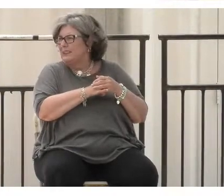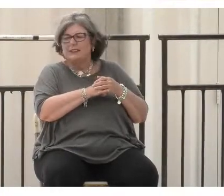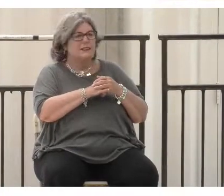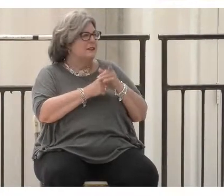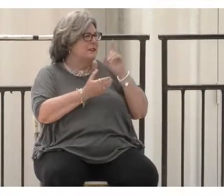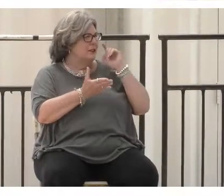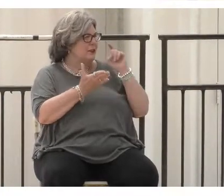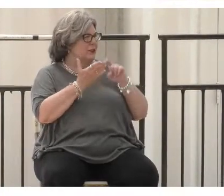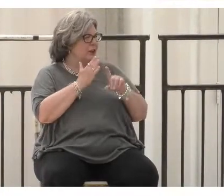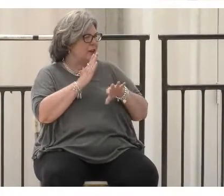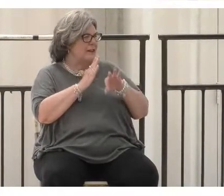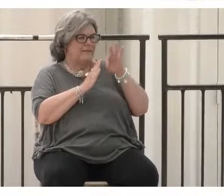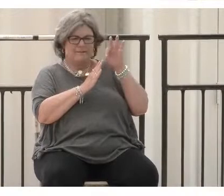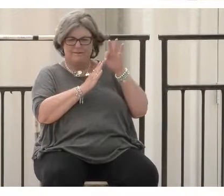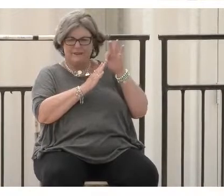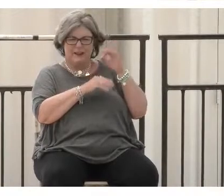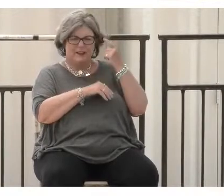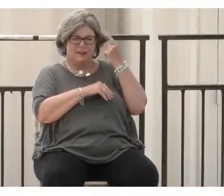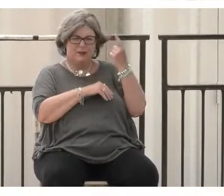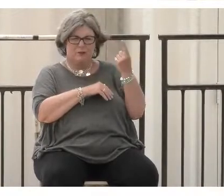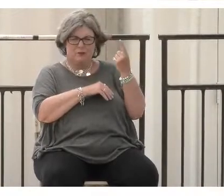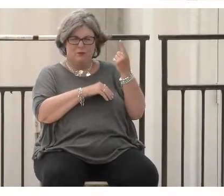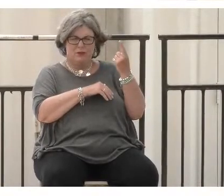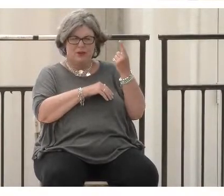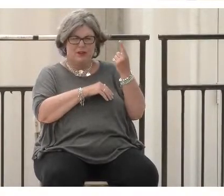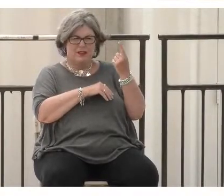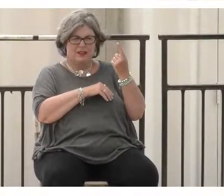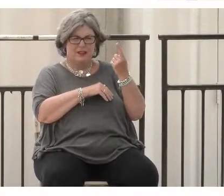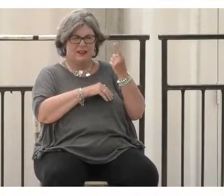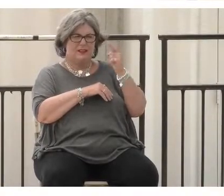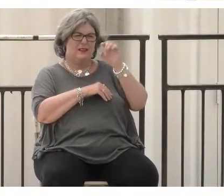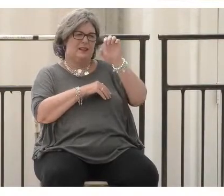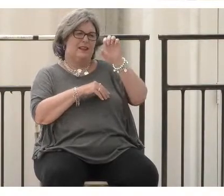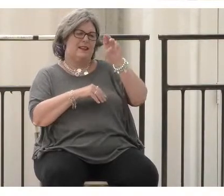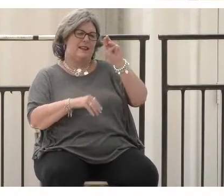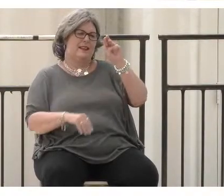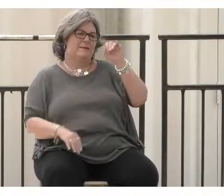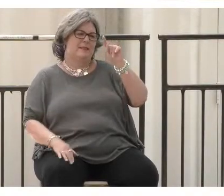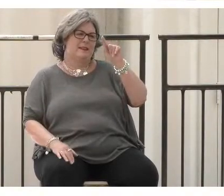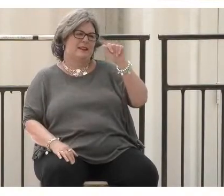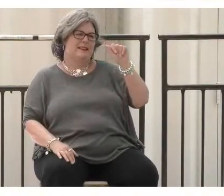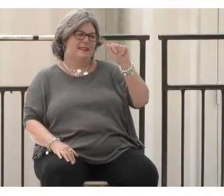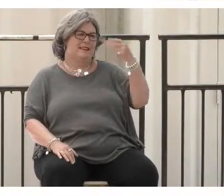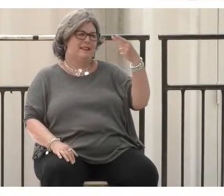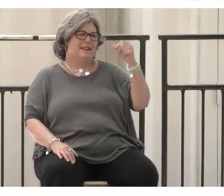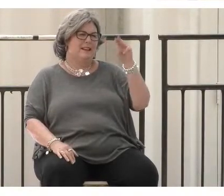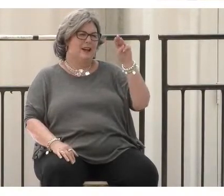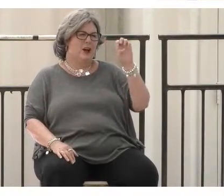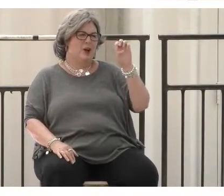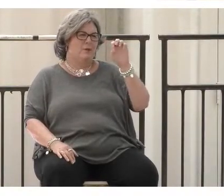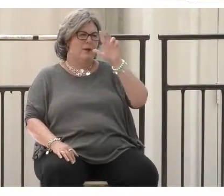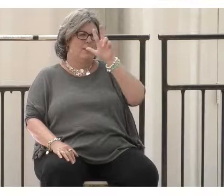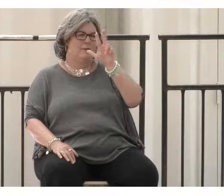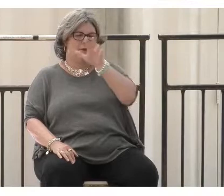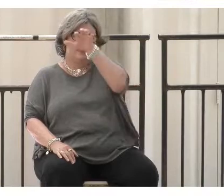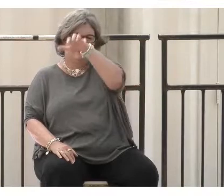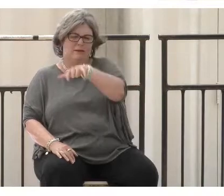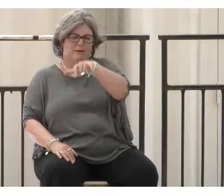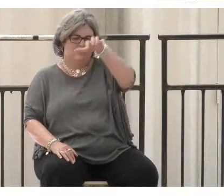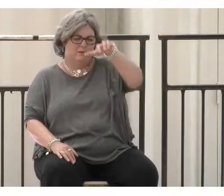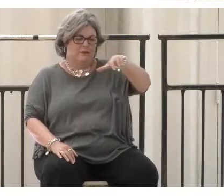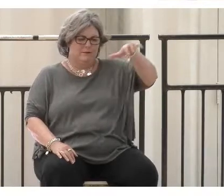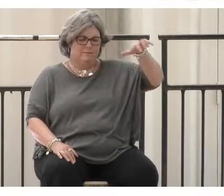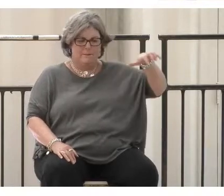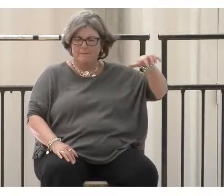will find one stall that says Emirati Home. And there are 3 mangrove poles that